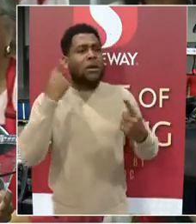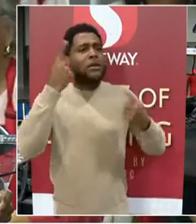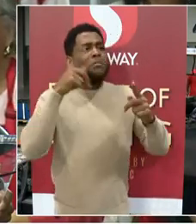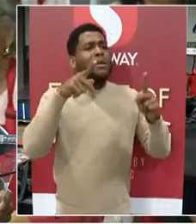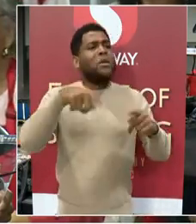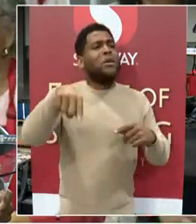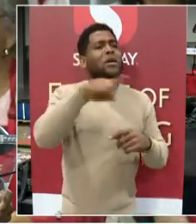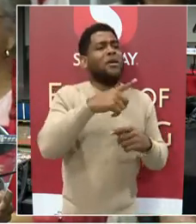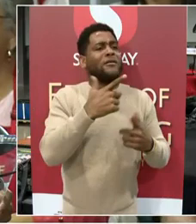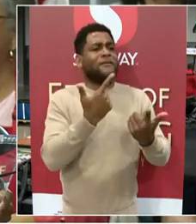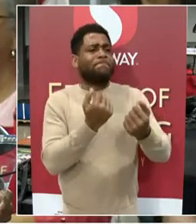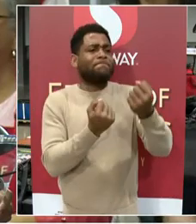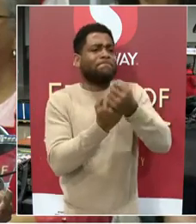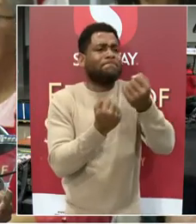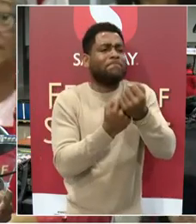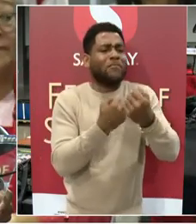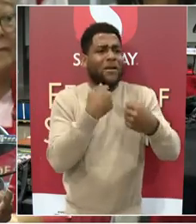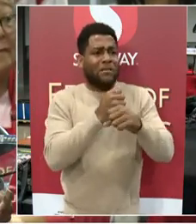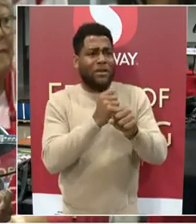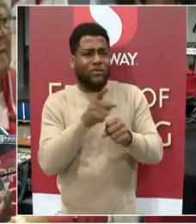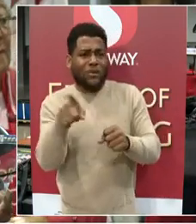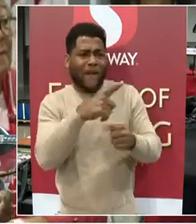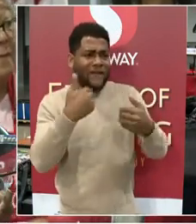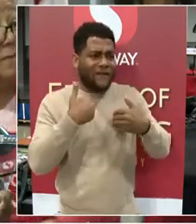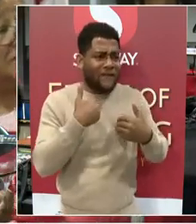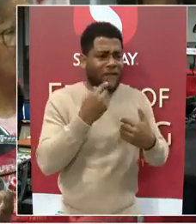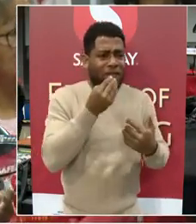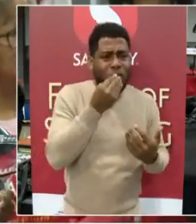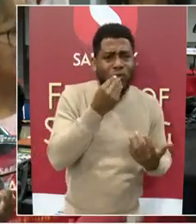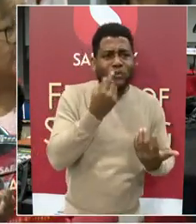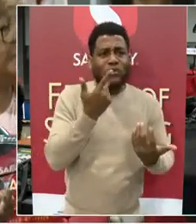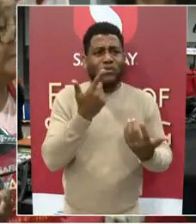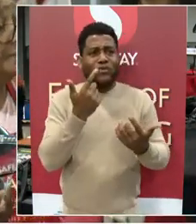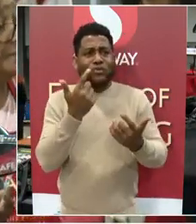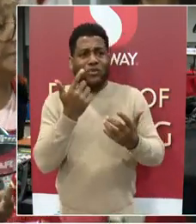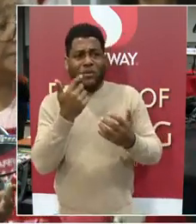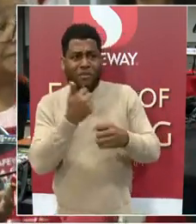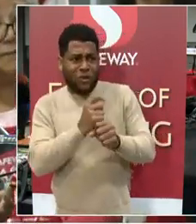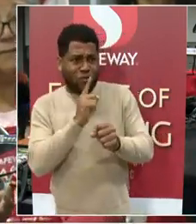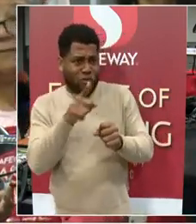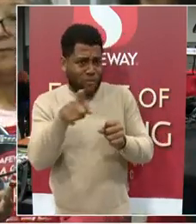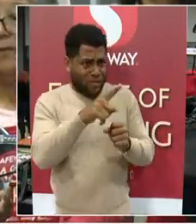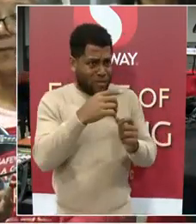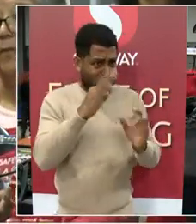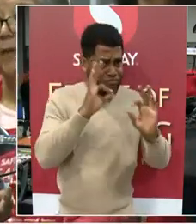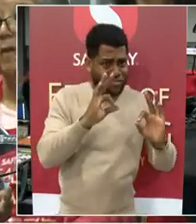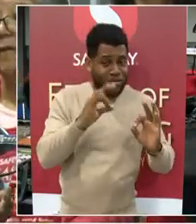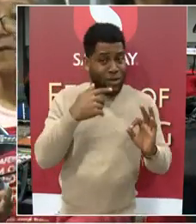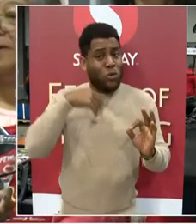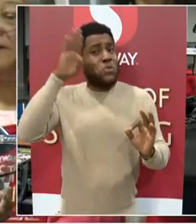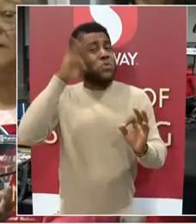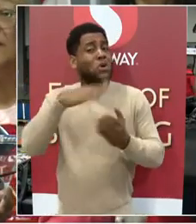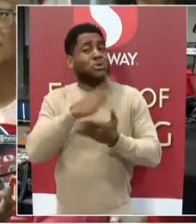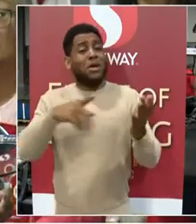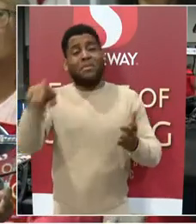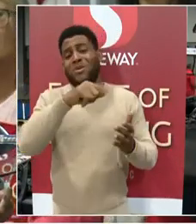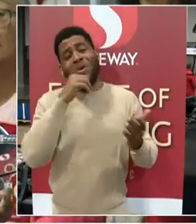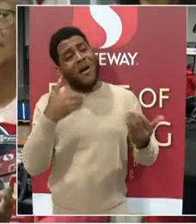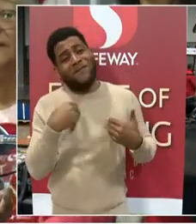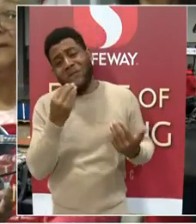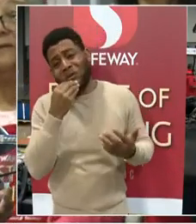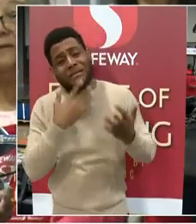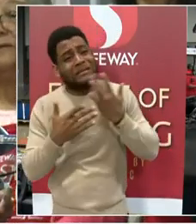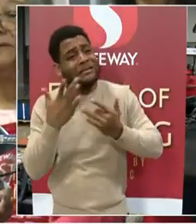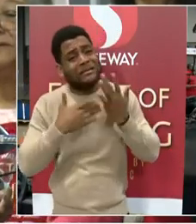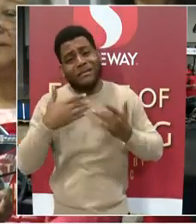to make sure that everybody gets fed on Thanksgiving, there's some folks who we're going to miss. So let's make sure that we keep them and their families in our prayers